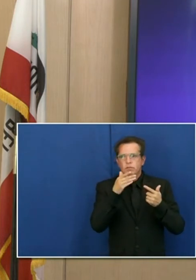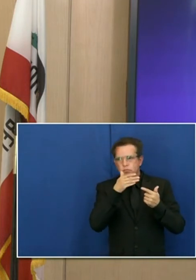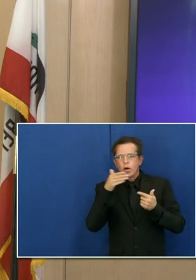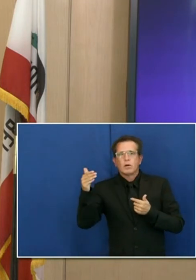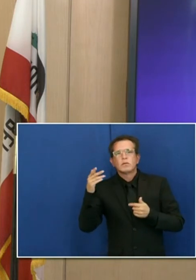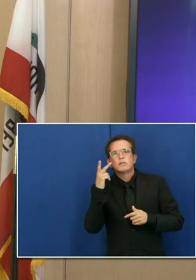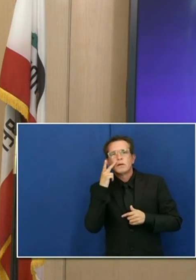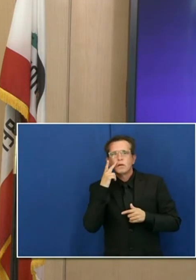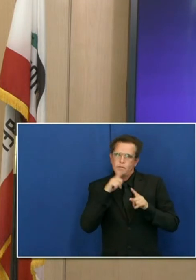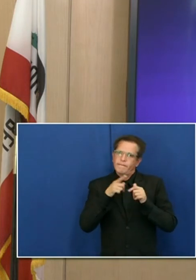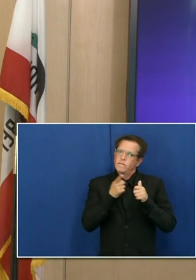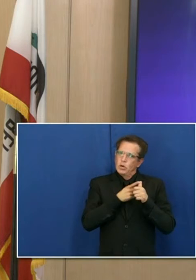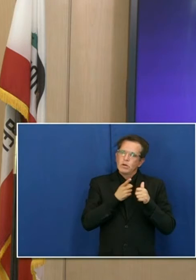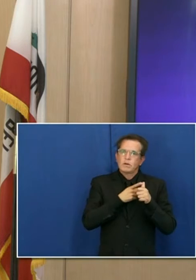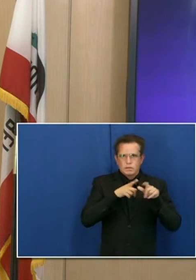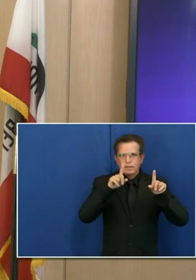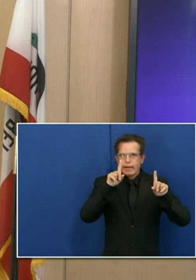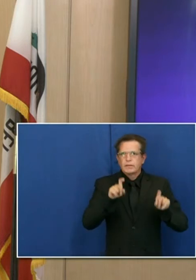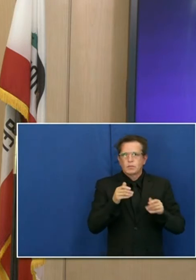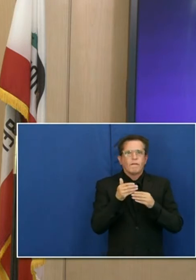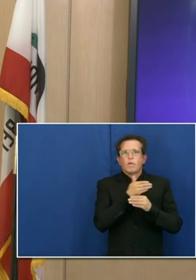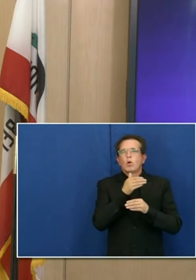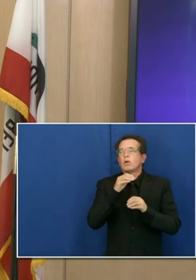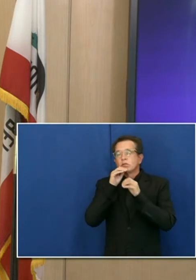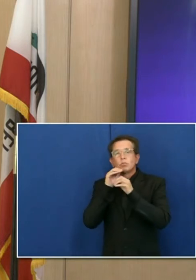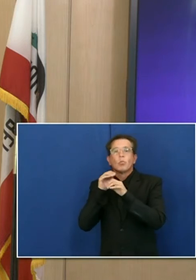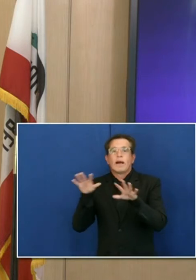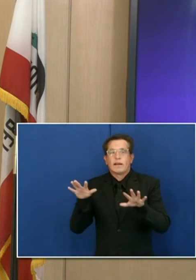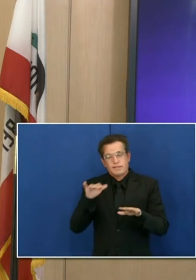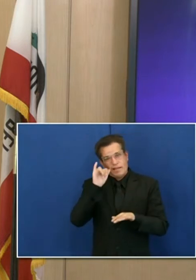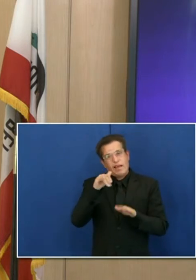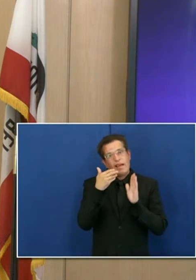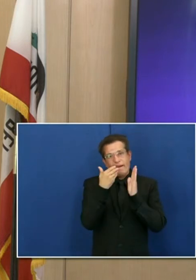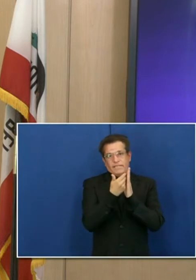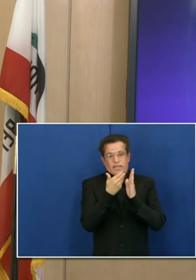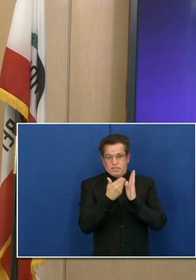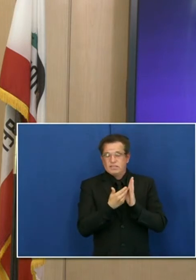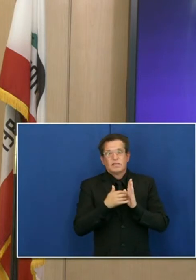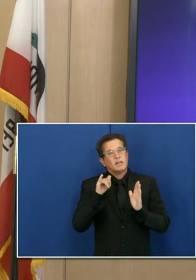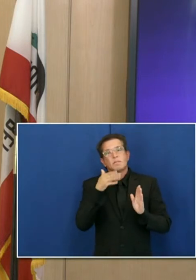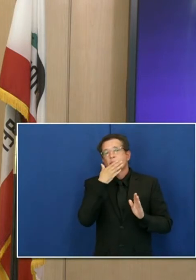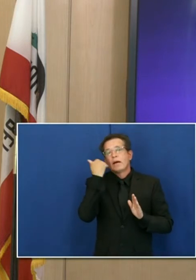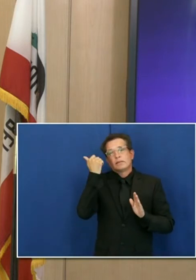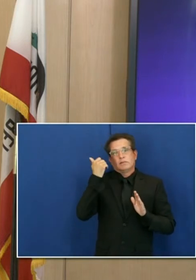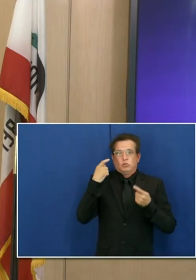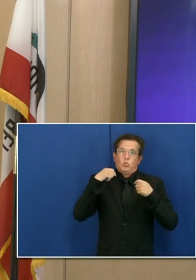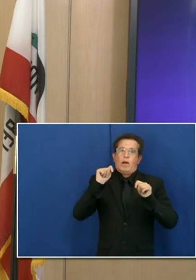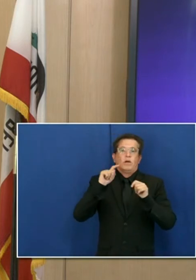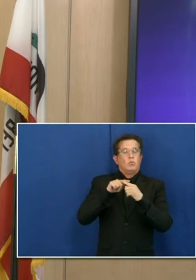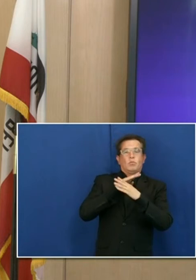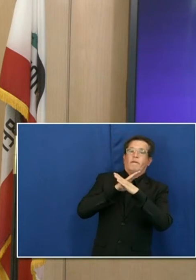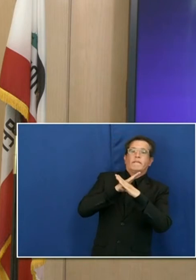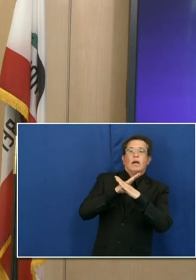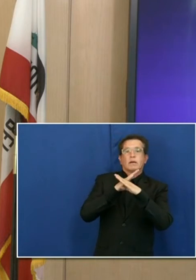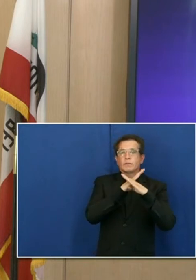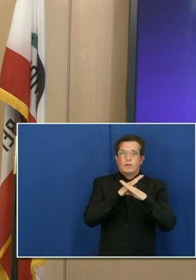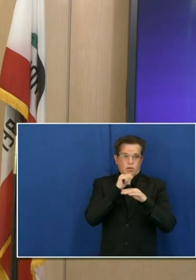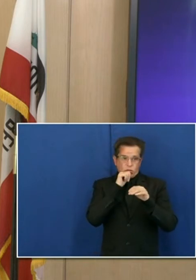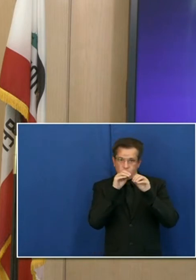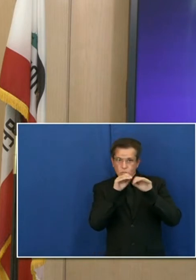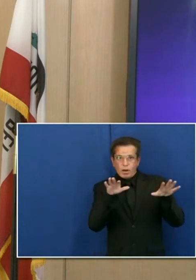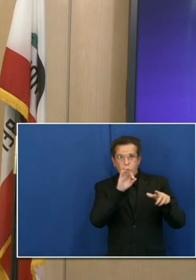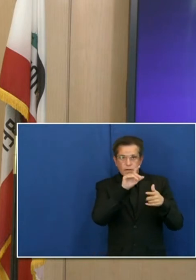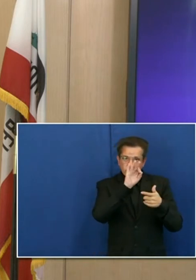appropriate precautions. These evidence-based strategies are our best defenses in countering the spread of both